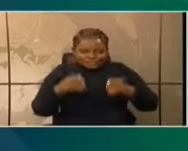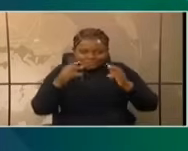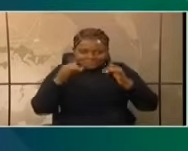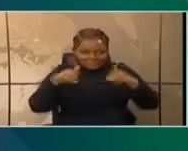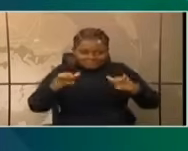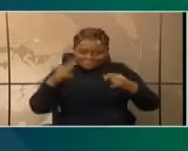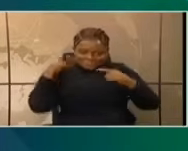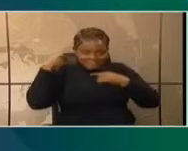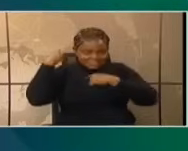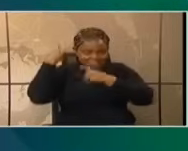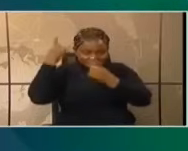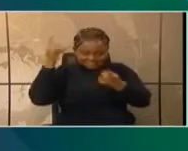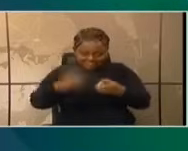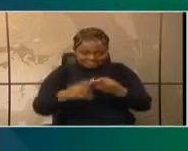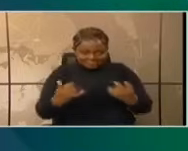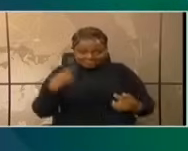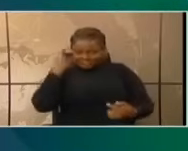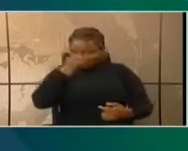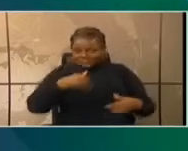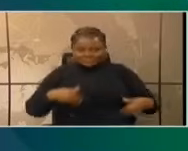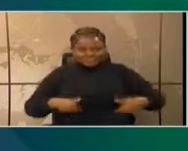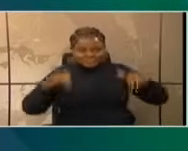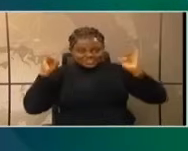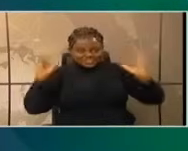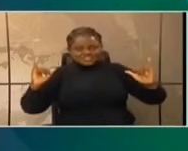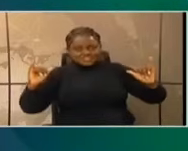It's a national ambulance. I saw an American. Meme you damn it.